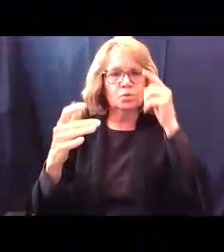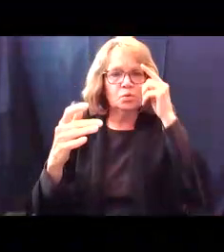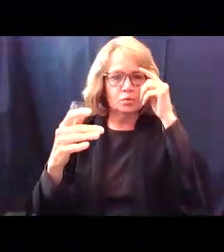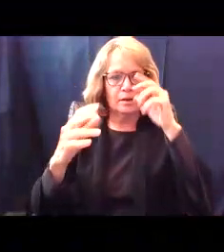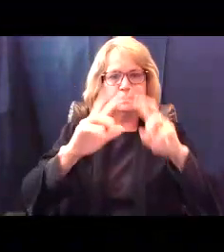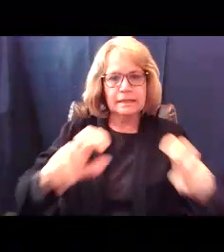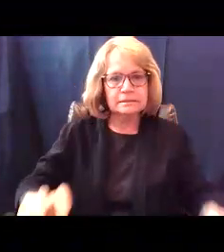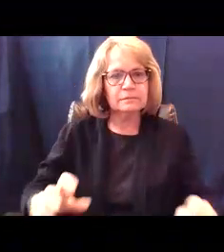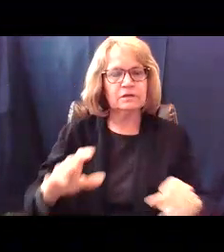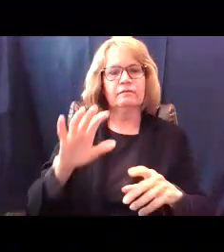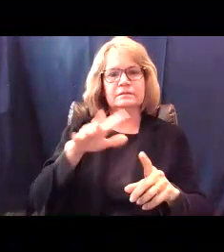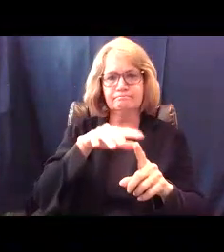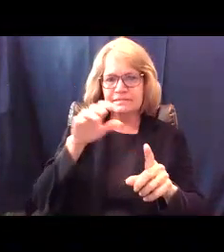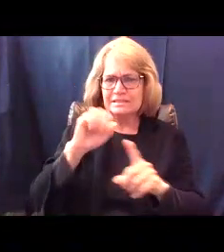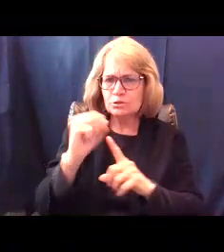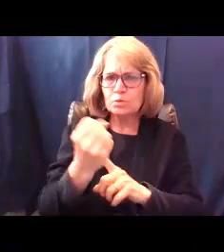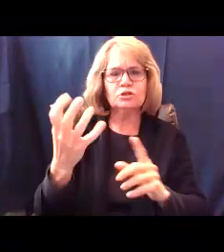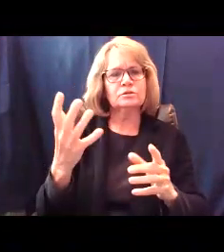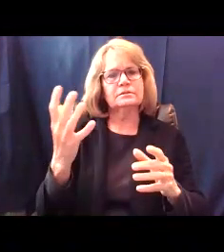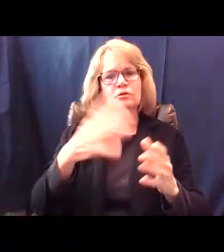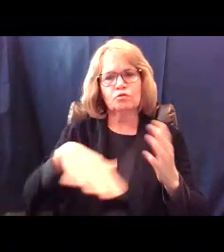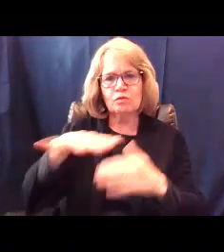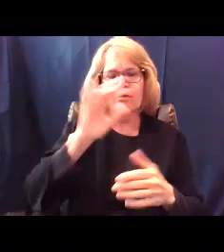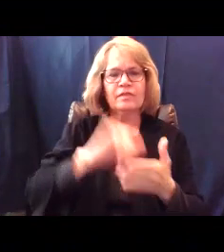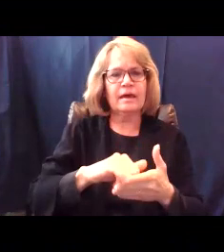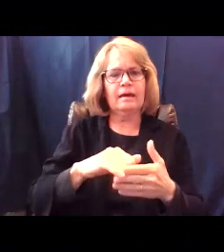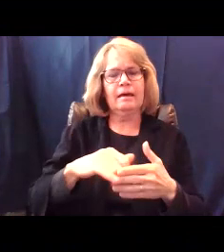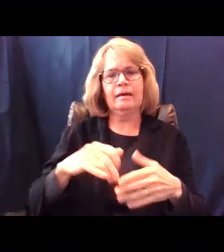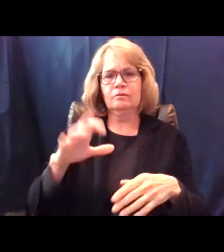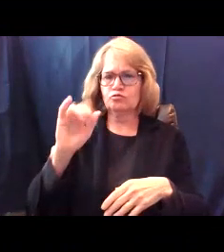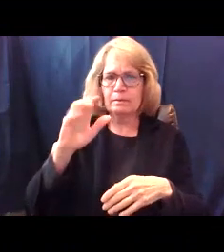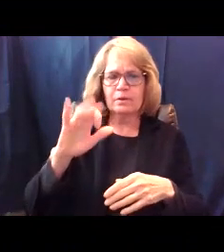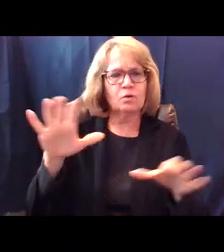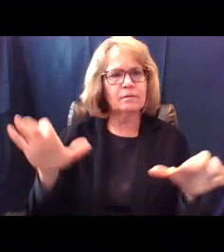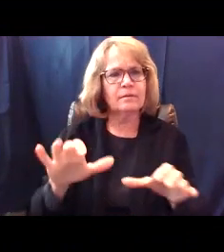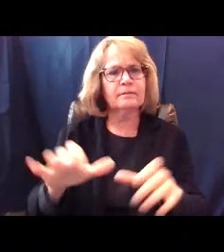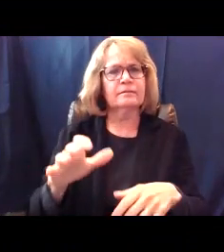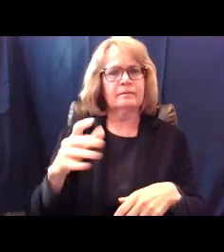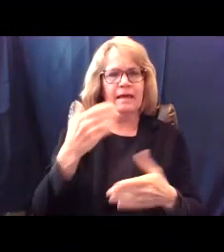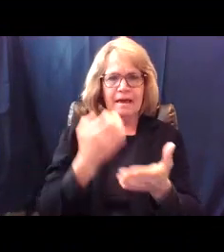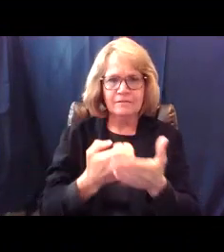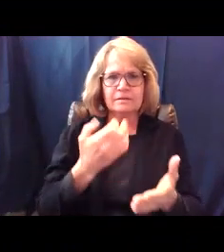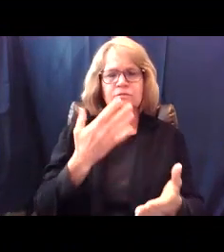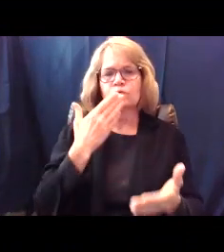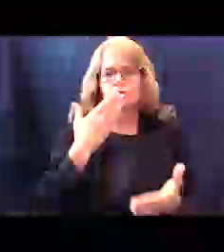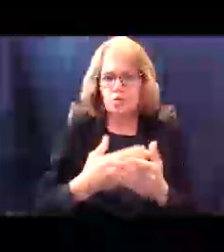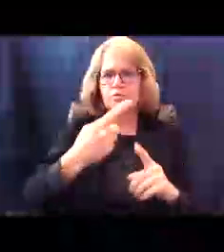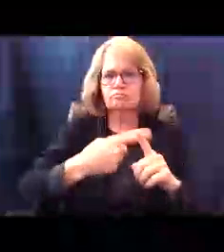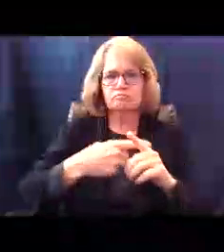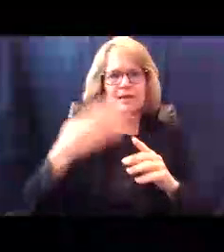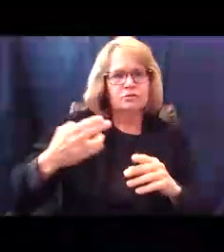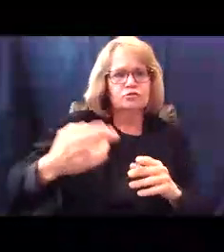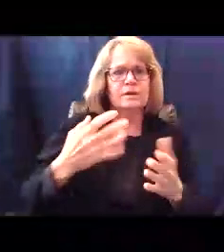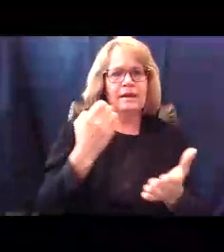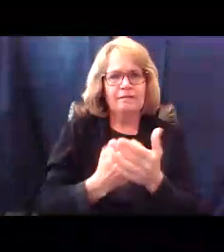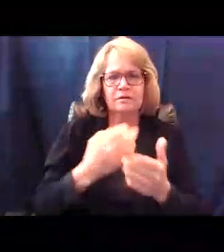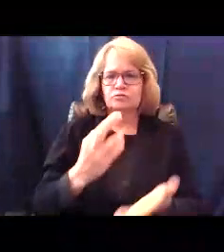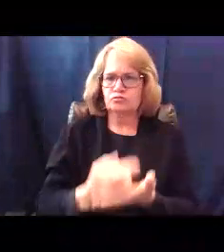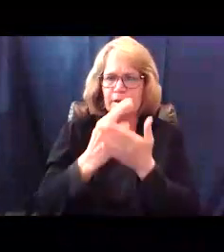evidence of good tenant history, as well as evidence of rehabilitative effects. And as they're conducting